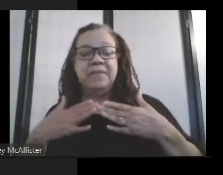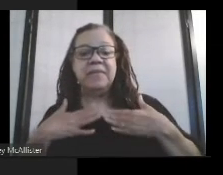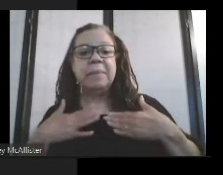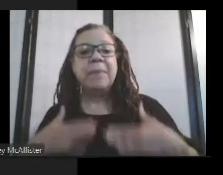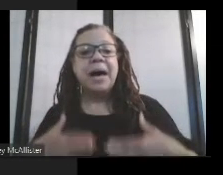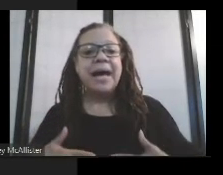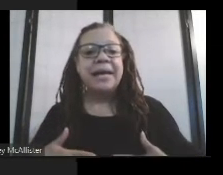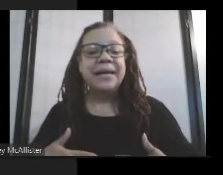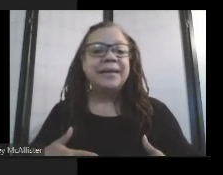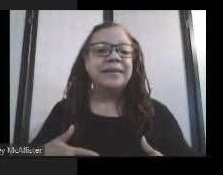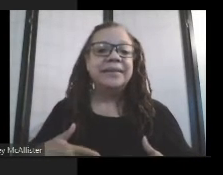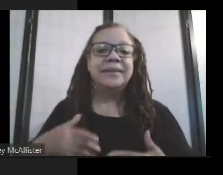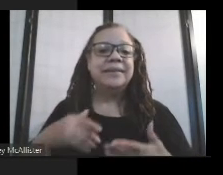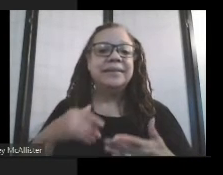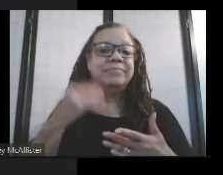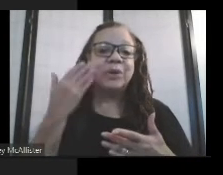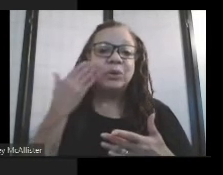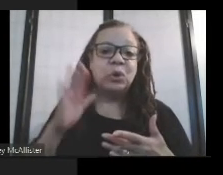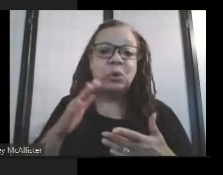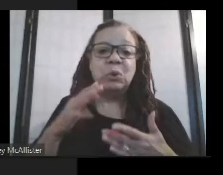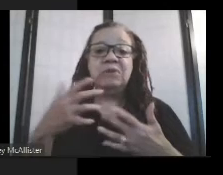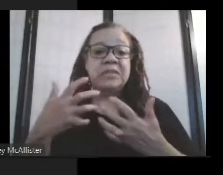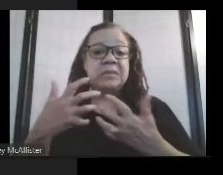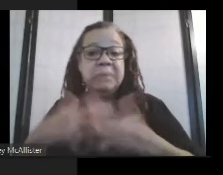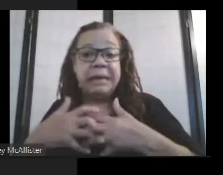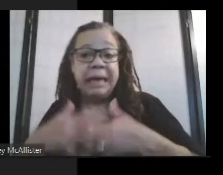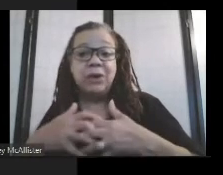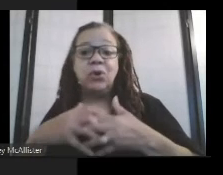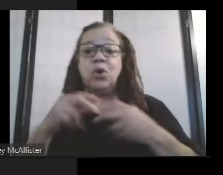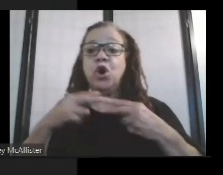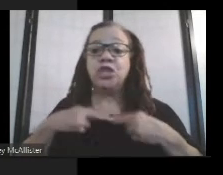The body is kind of indeterminate, whether it's mechanical or